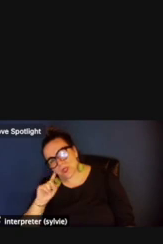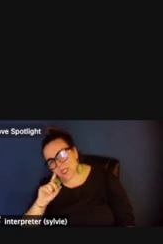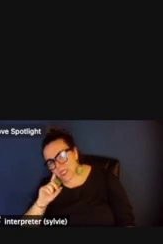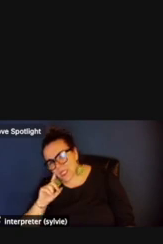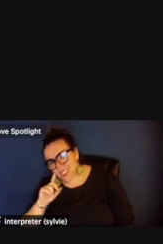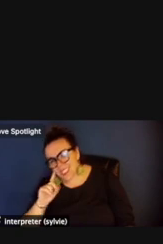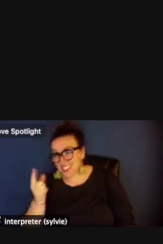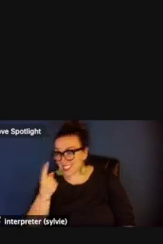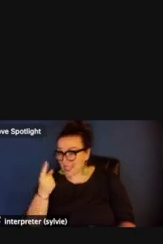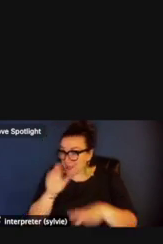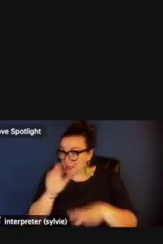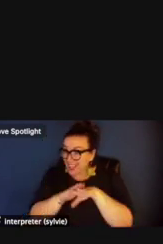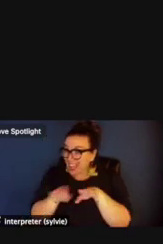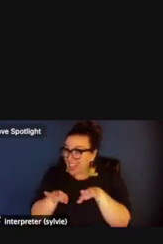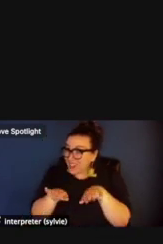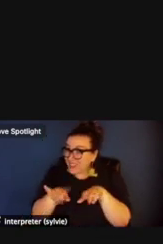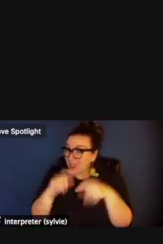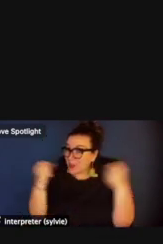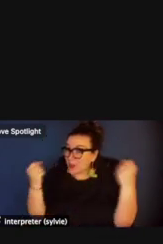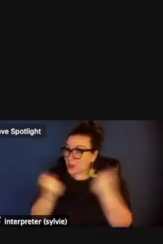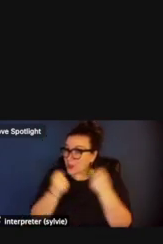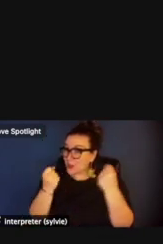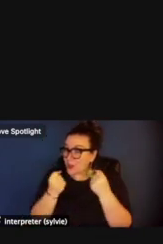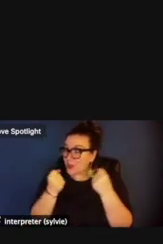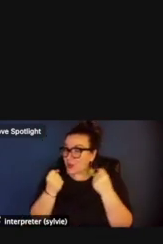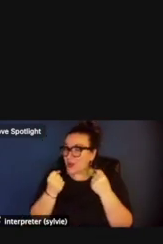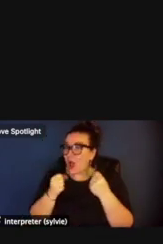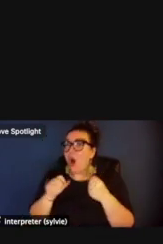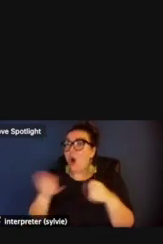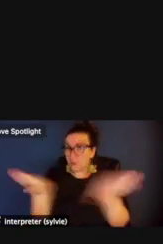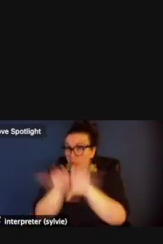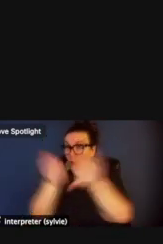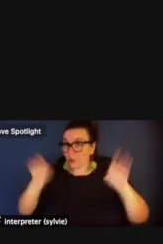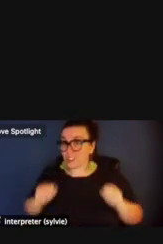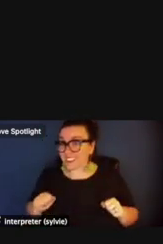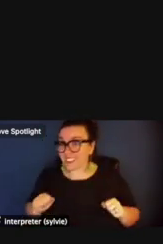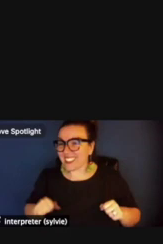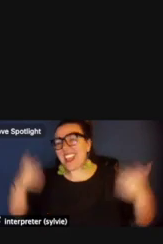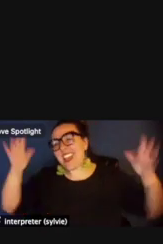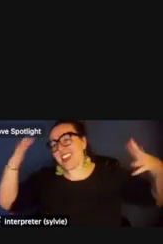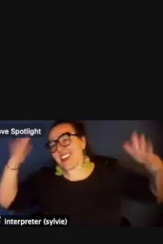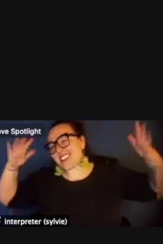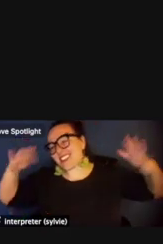Something you wear on your feet when it's cold. Oh, boots.